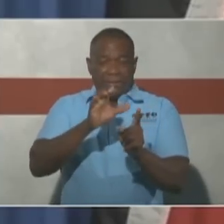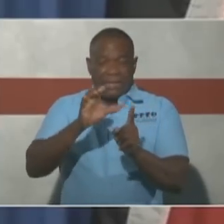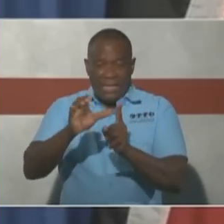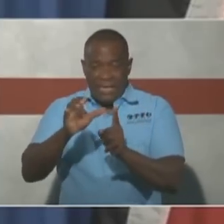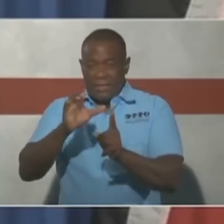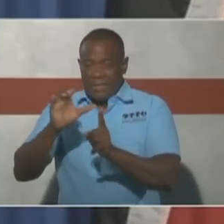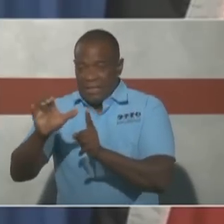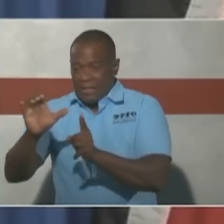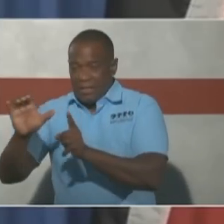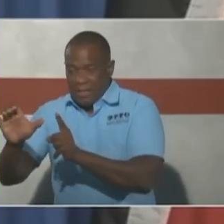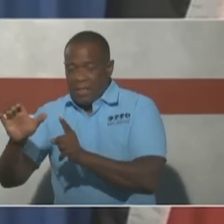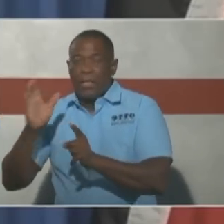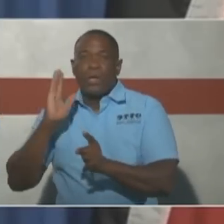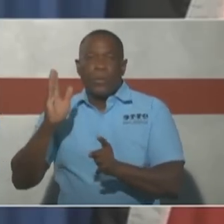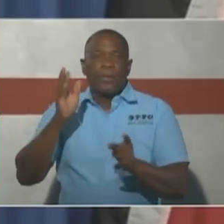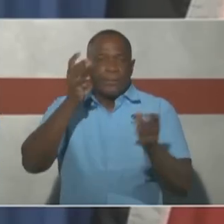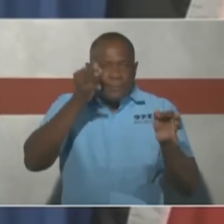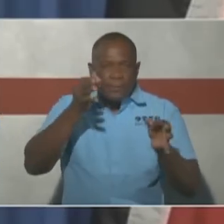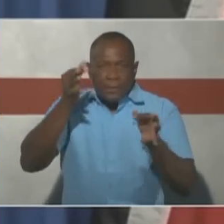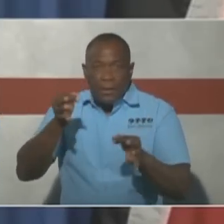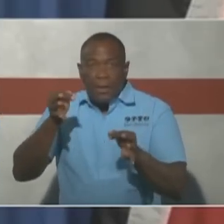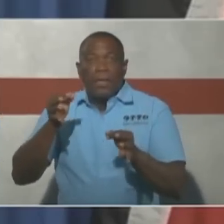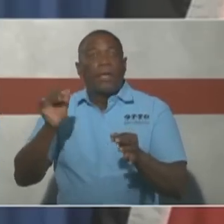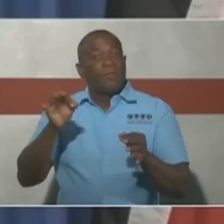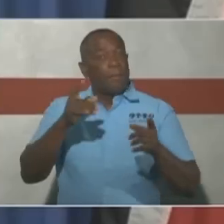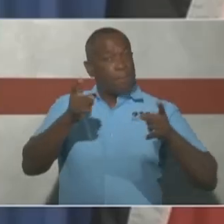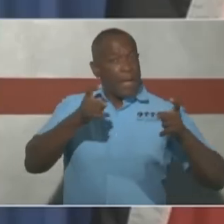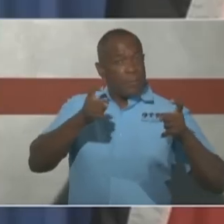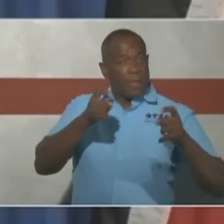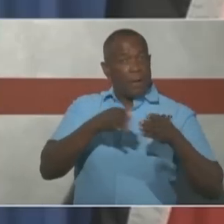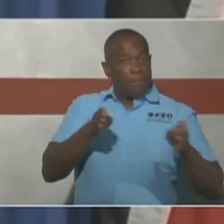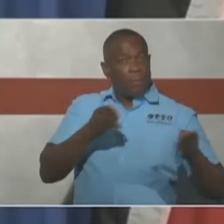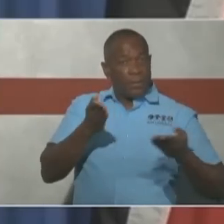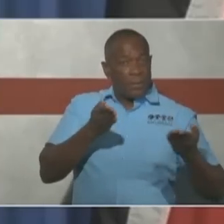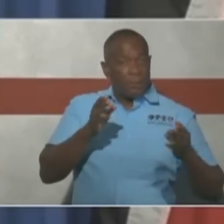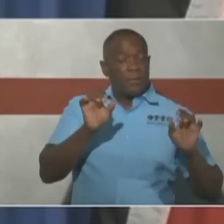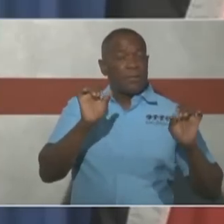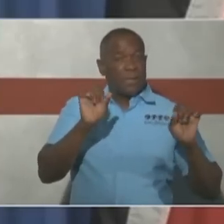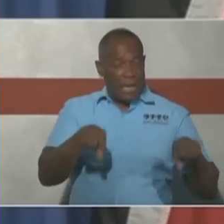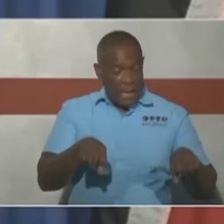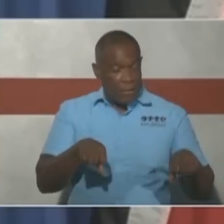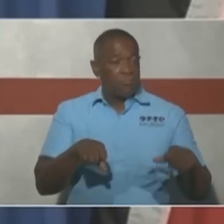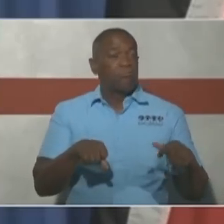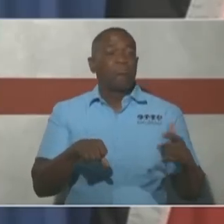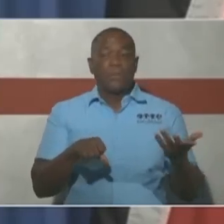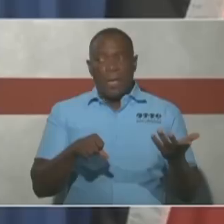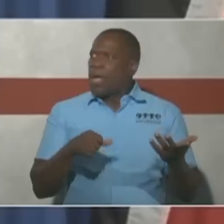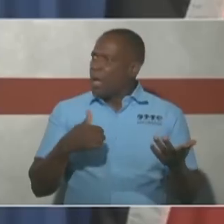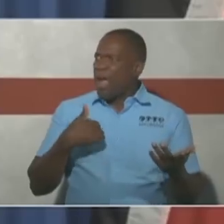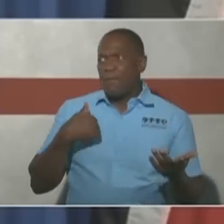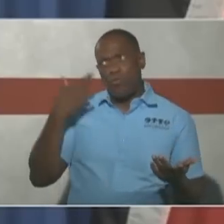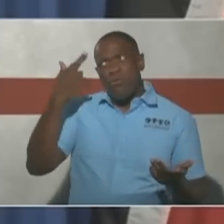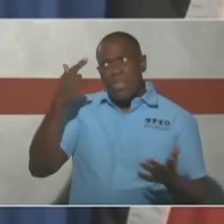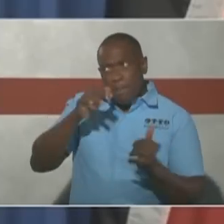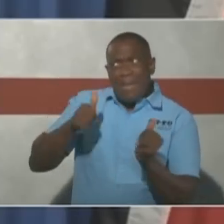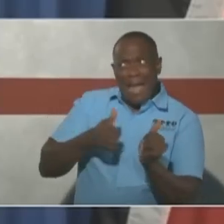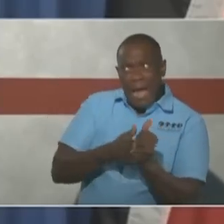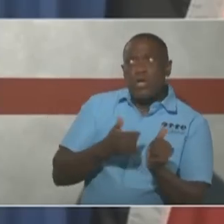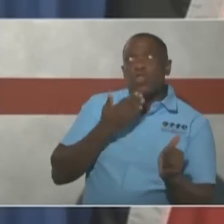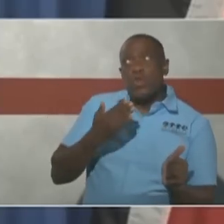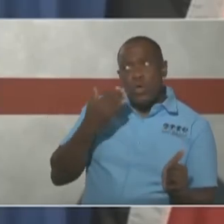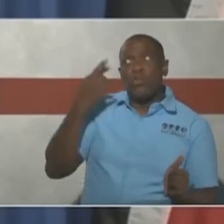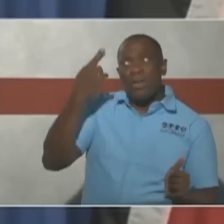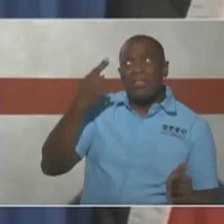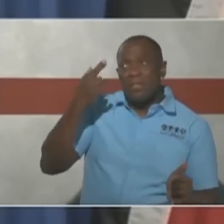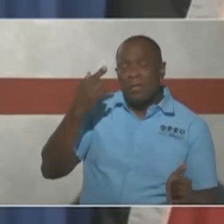issue for the public service, of course, because that's your ambit, the issue of working from home in terms of reducing gatherings as you look